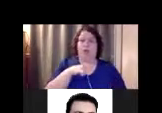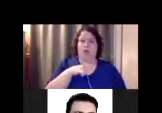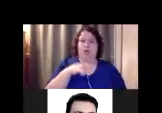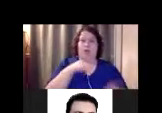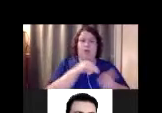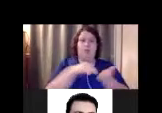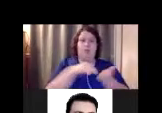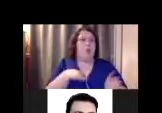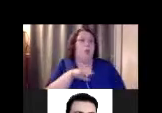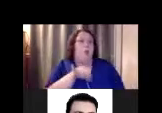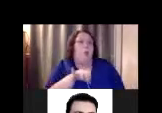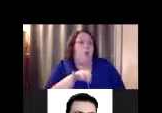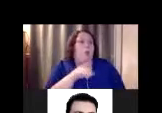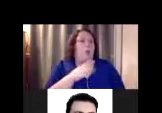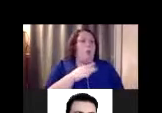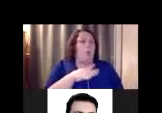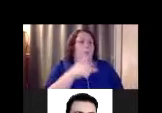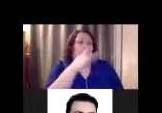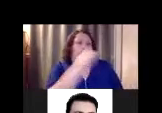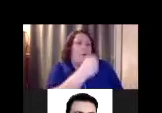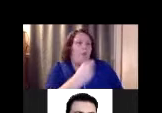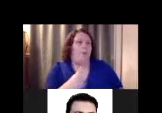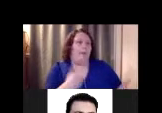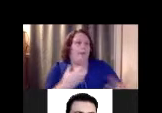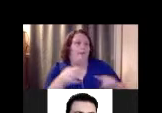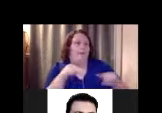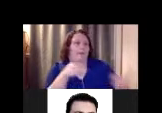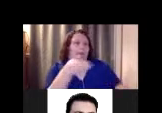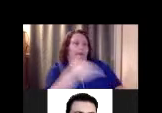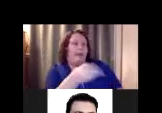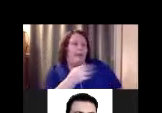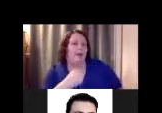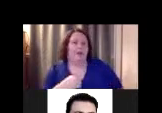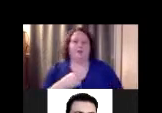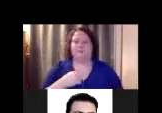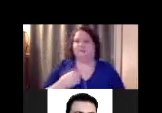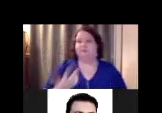in the marketplace, all the way to the educational facilities we support.